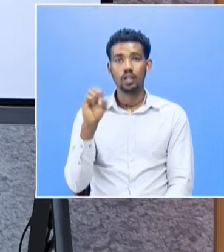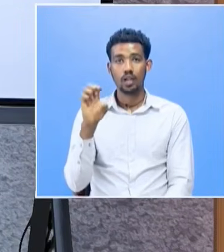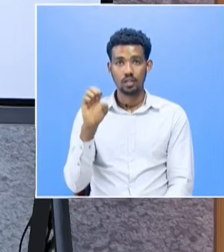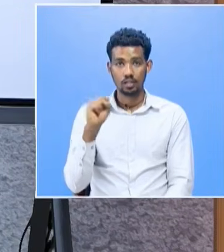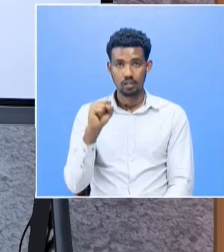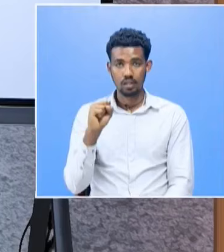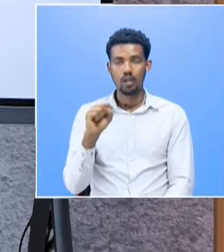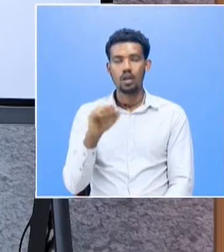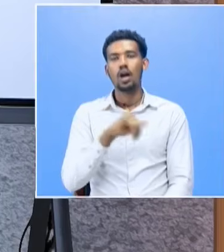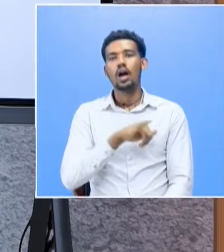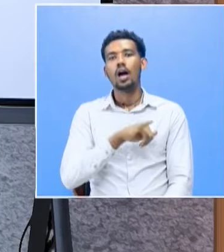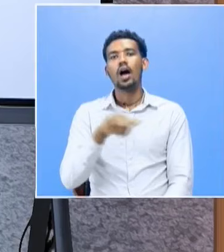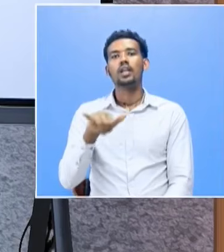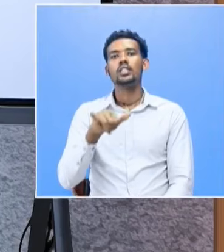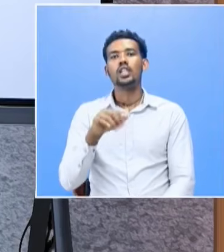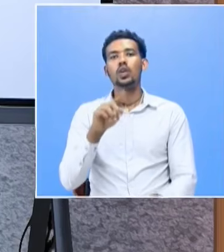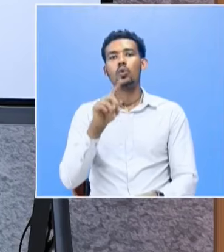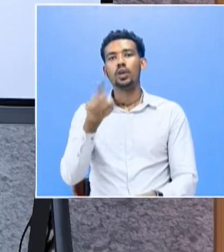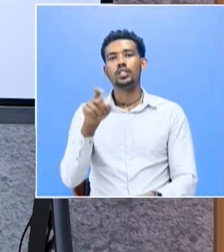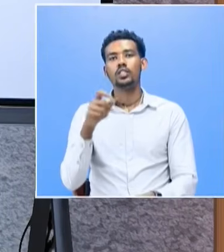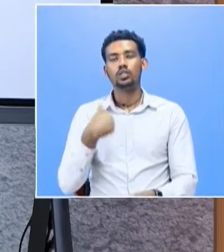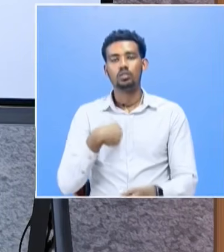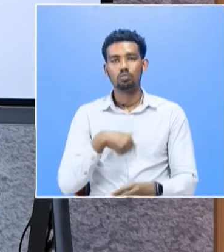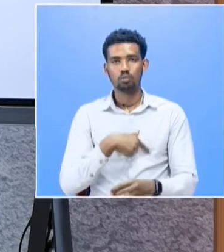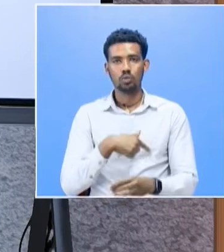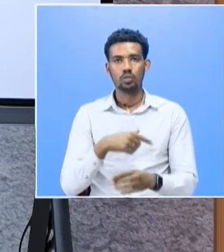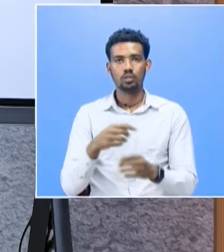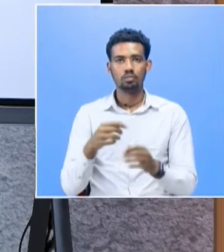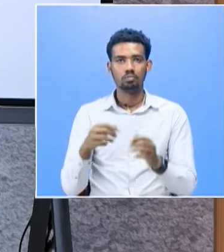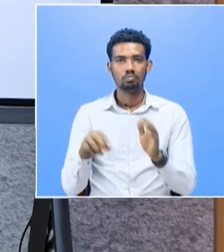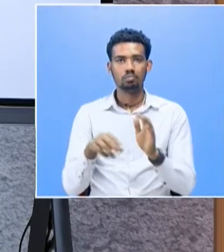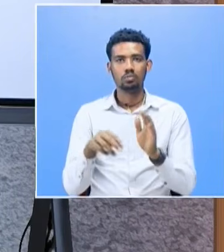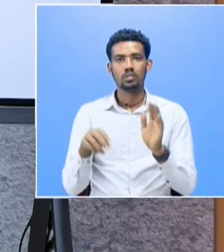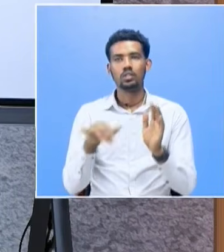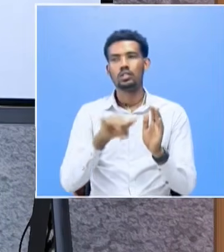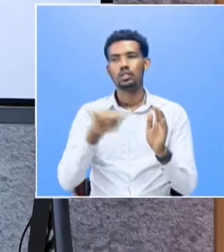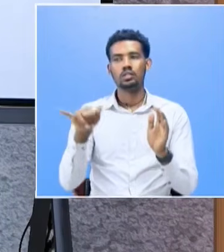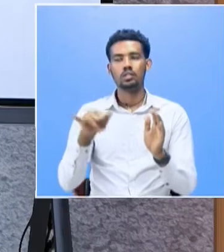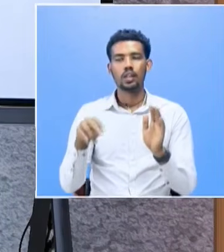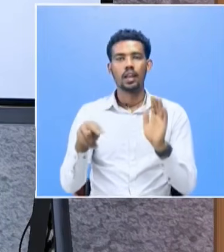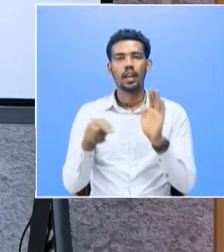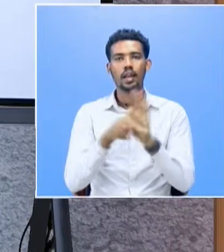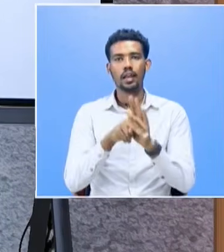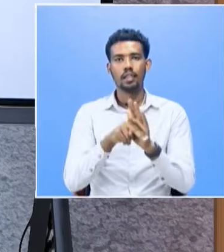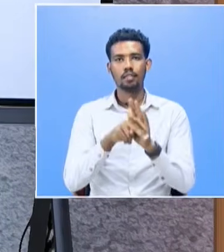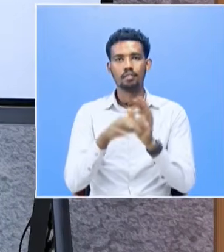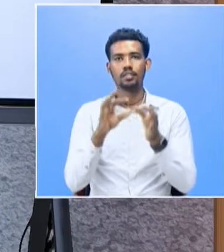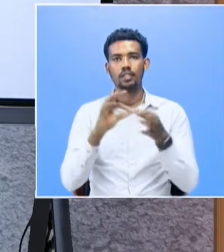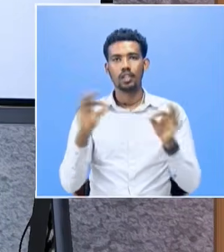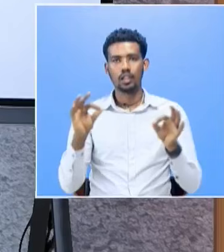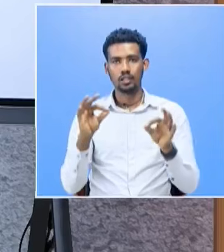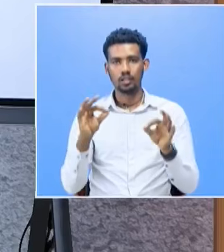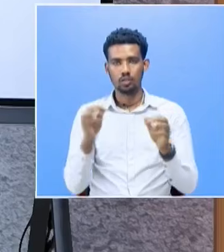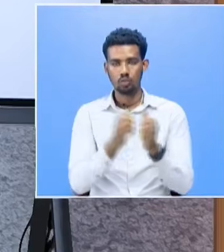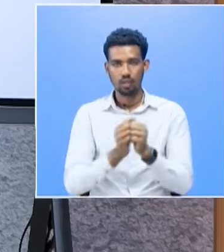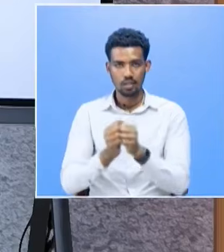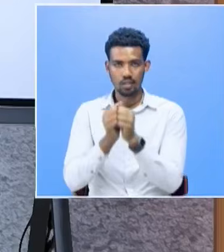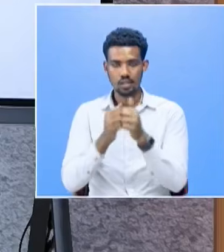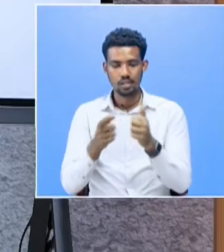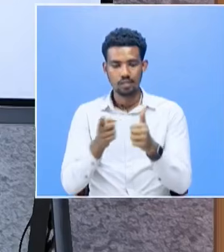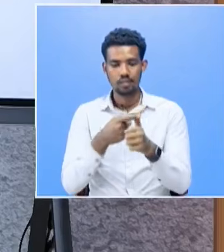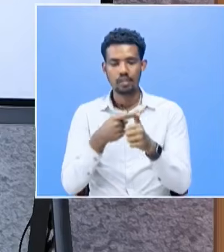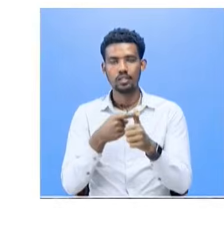as a question and to make it also negative sentence together. Let us see together. The first one is question.